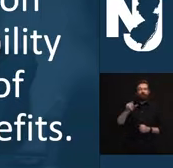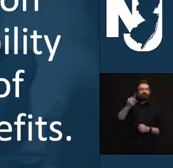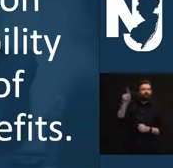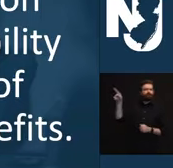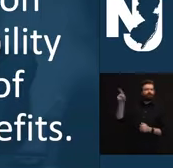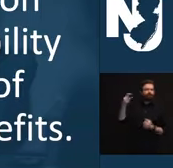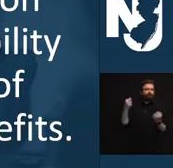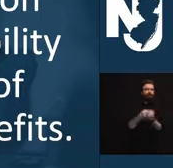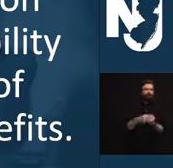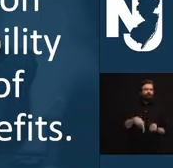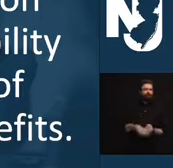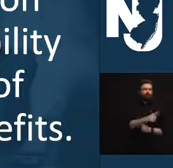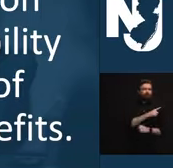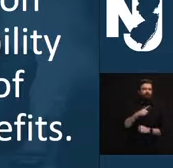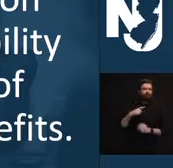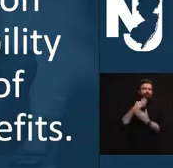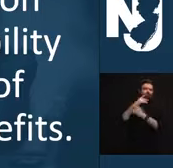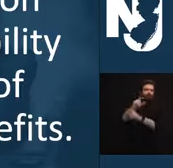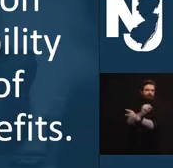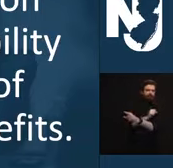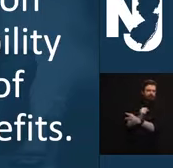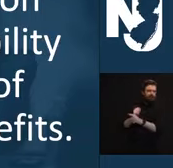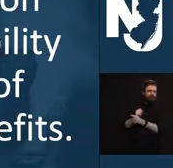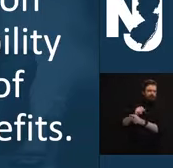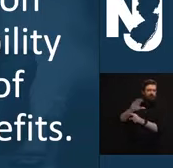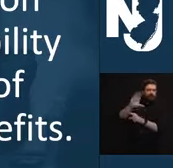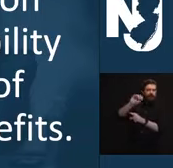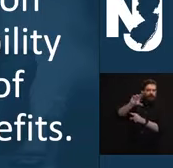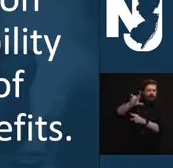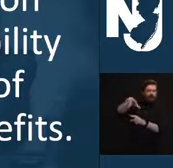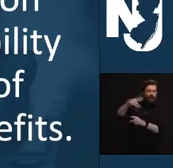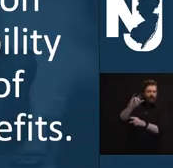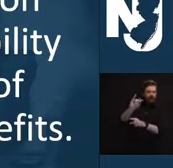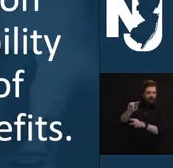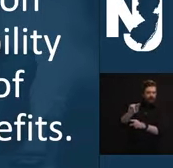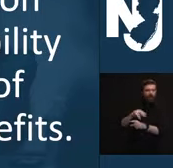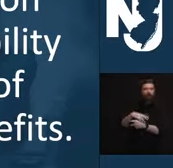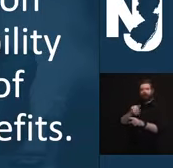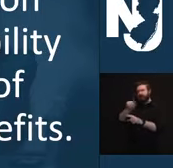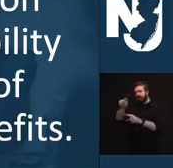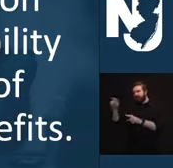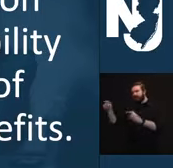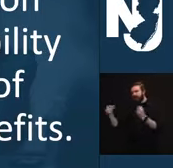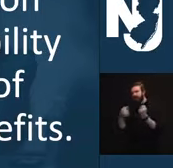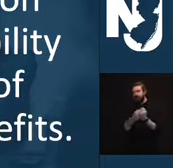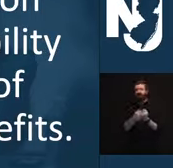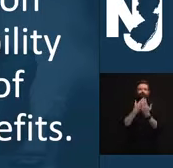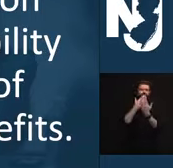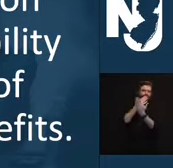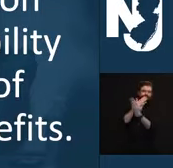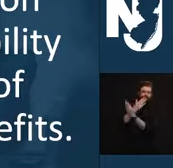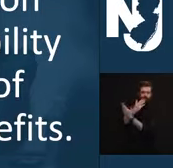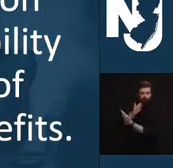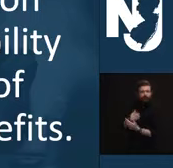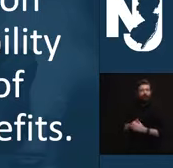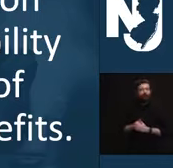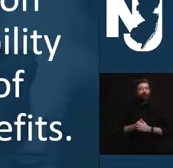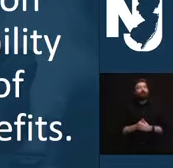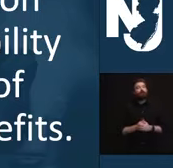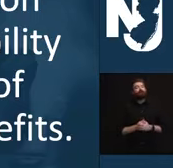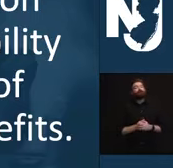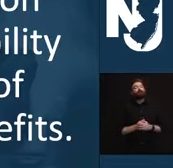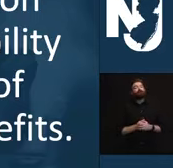will provide peace of mind while we continue to work with our congressional delegation to push for the extension of the emergency